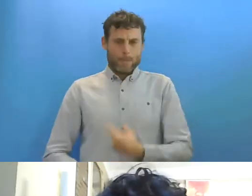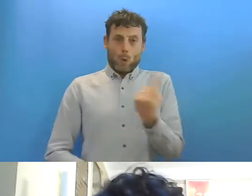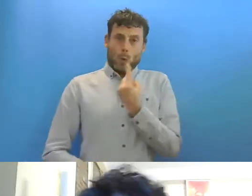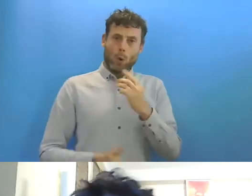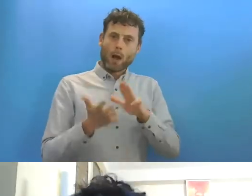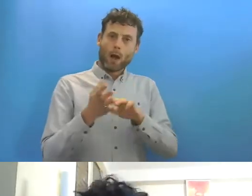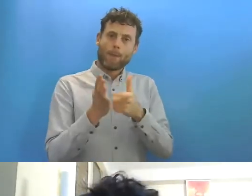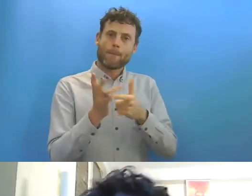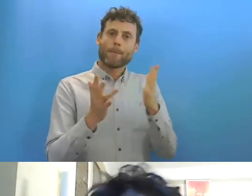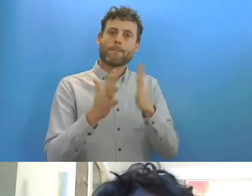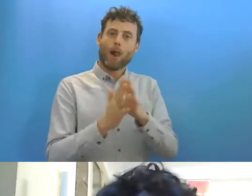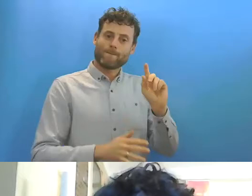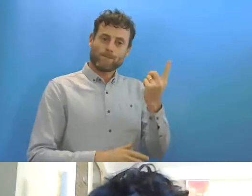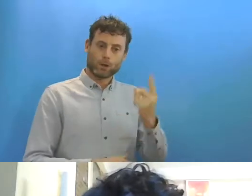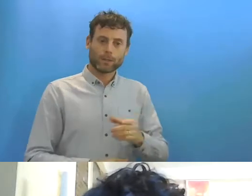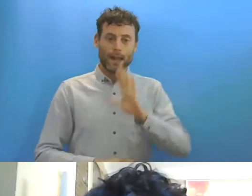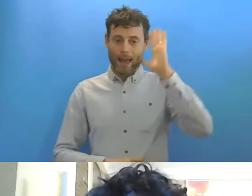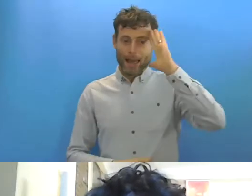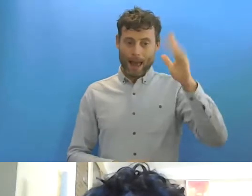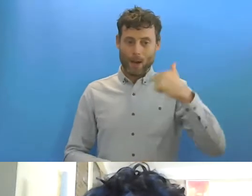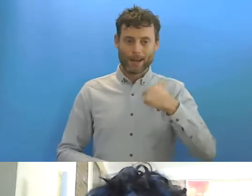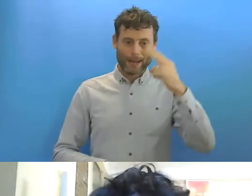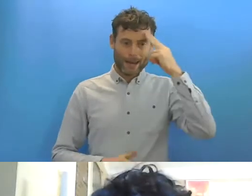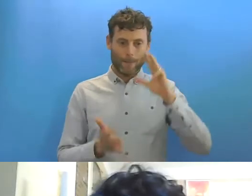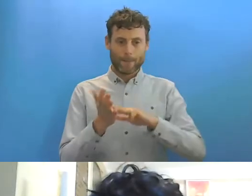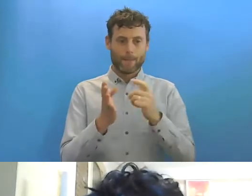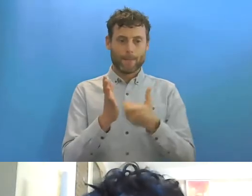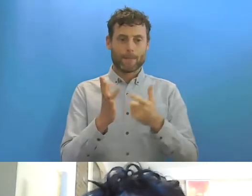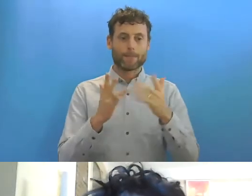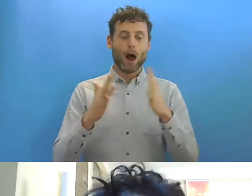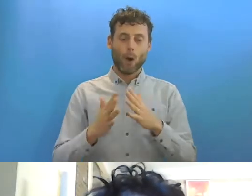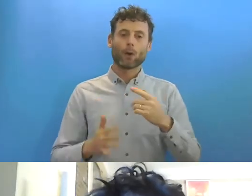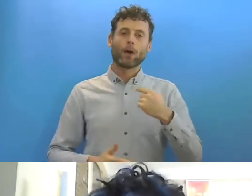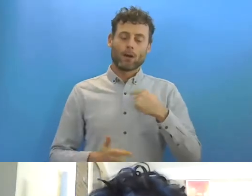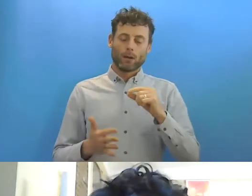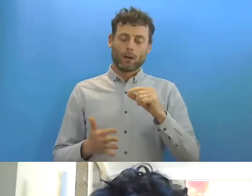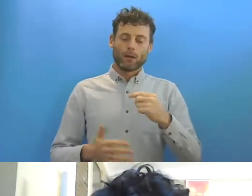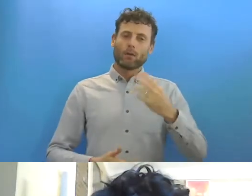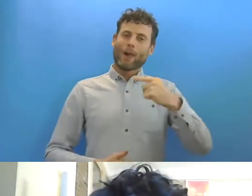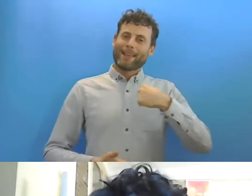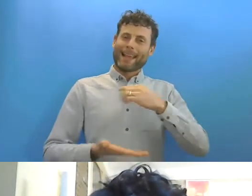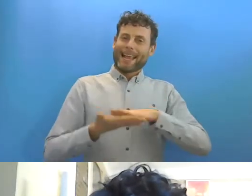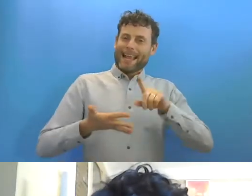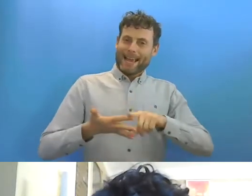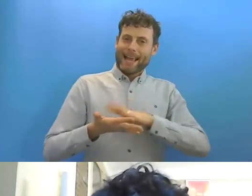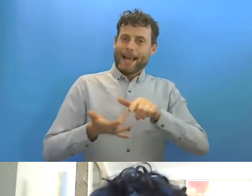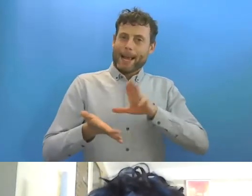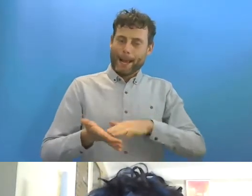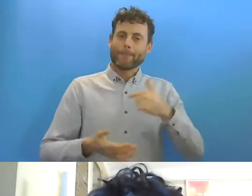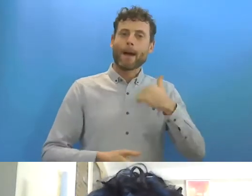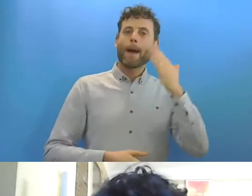first? Hello, my name is Marlo. My pronouns are he, him. I am Black,